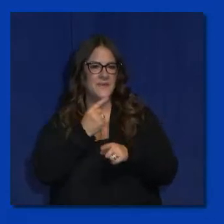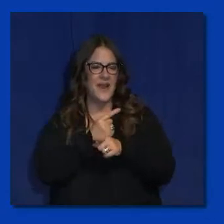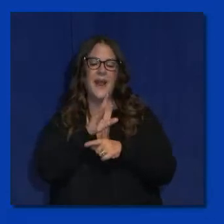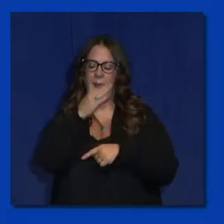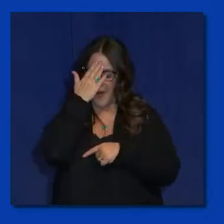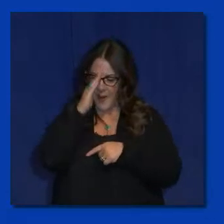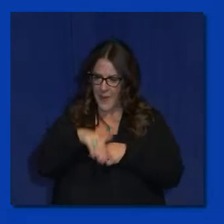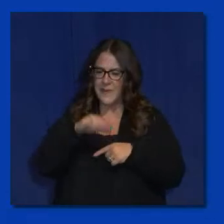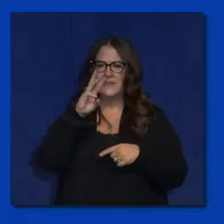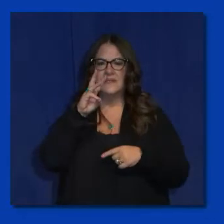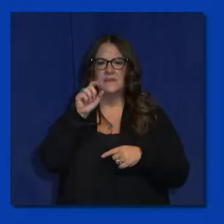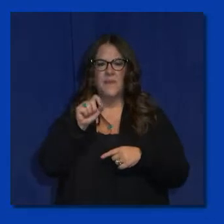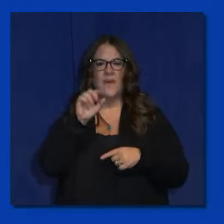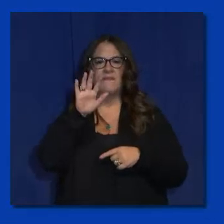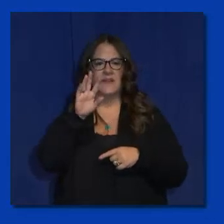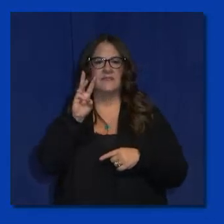know,